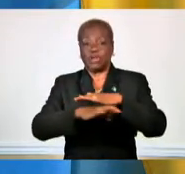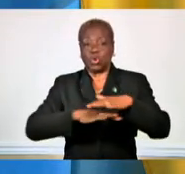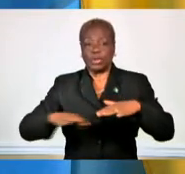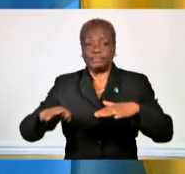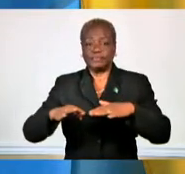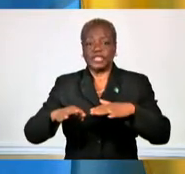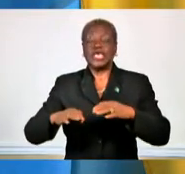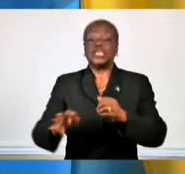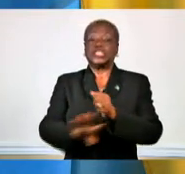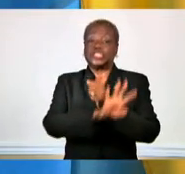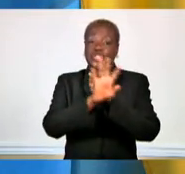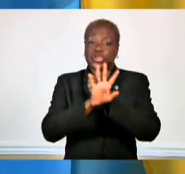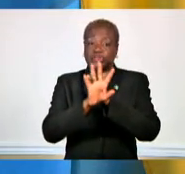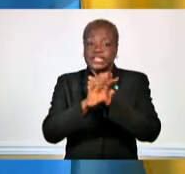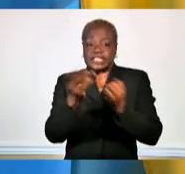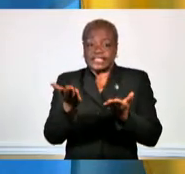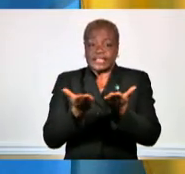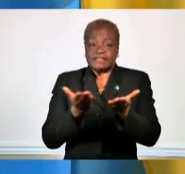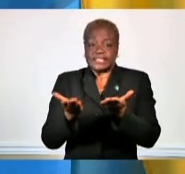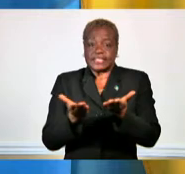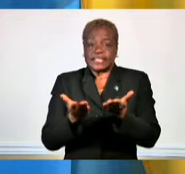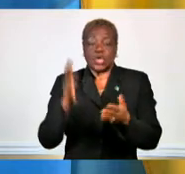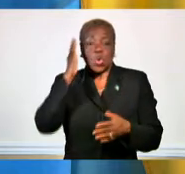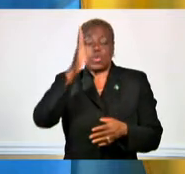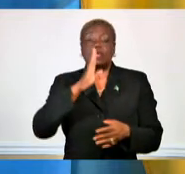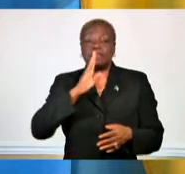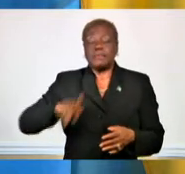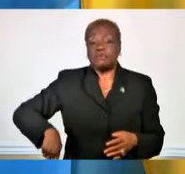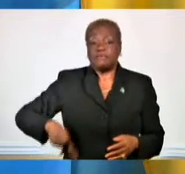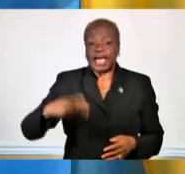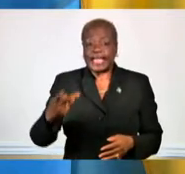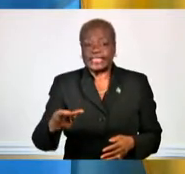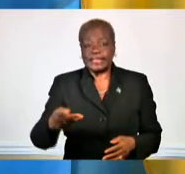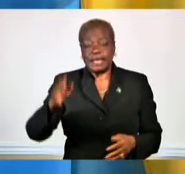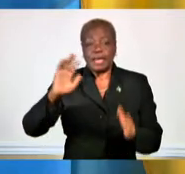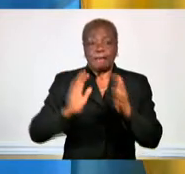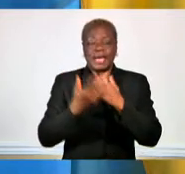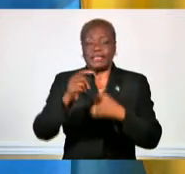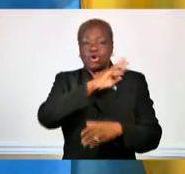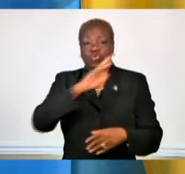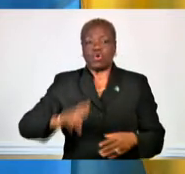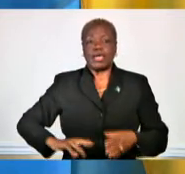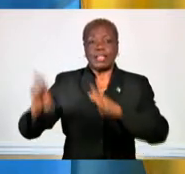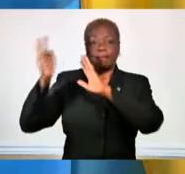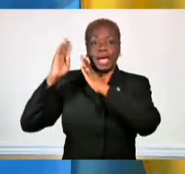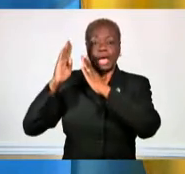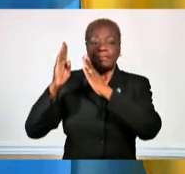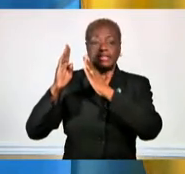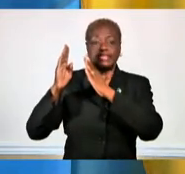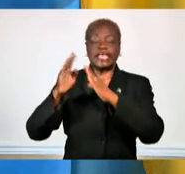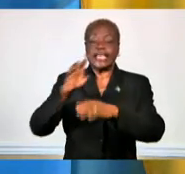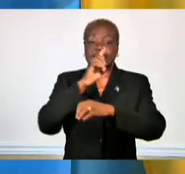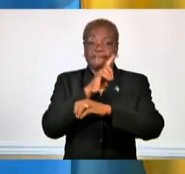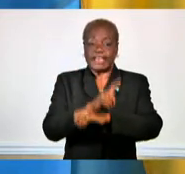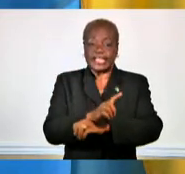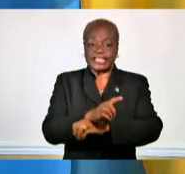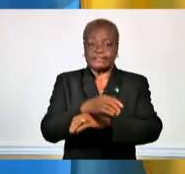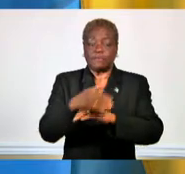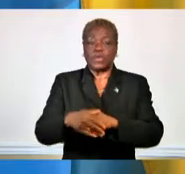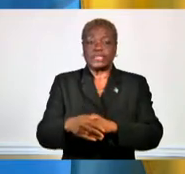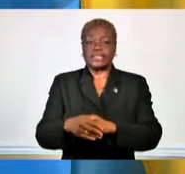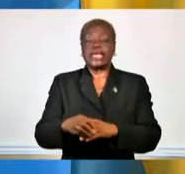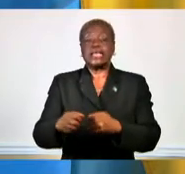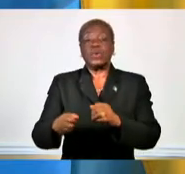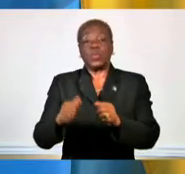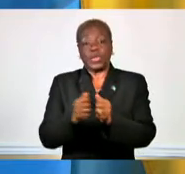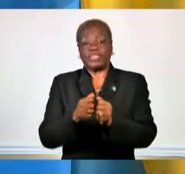Security services will be provided by the Royal Bahamas Defense Force, supplemented by the Public Hospital